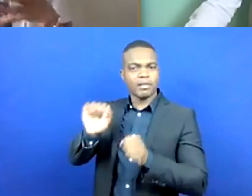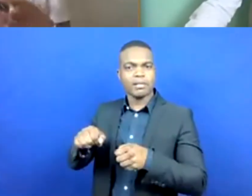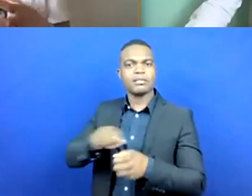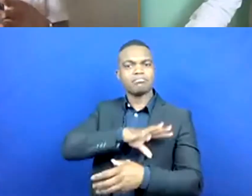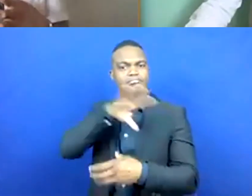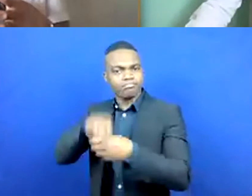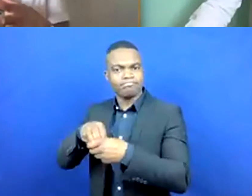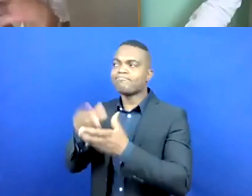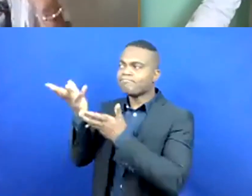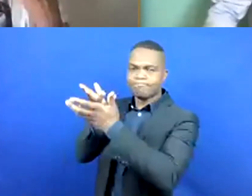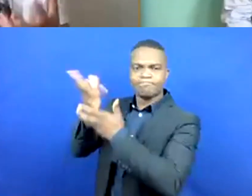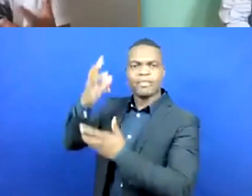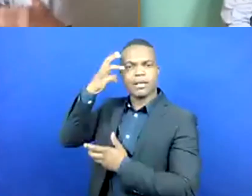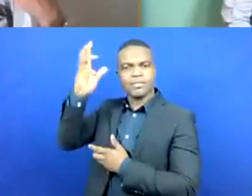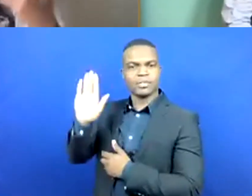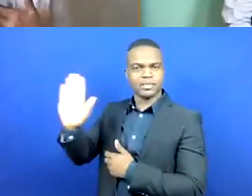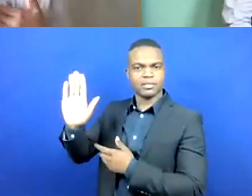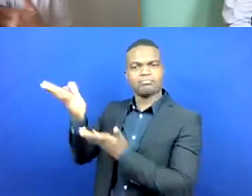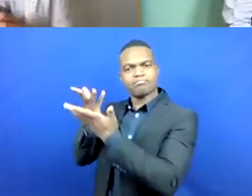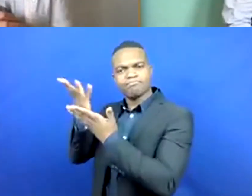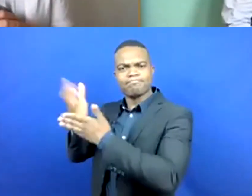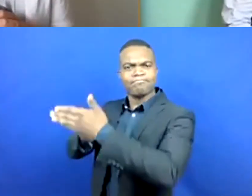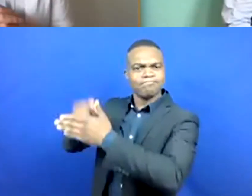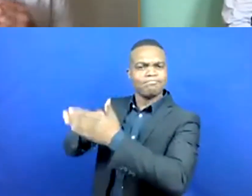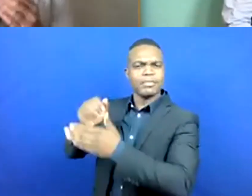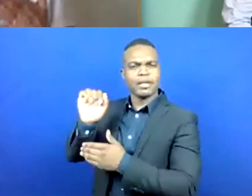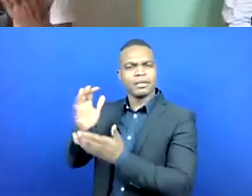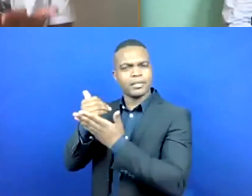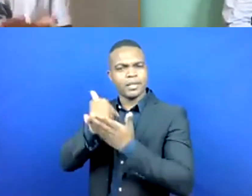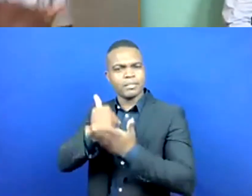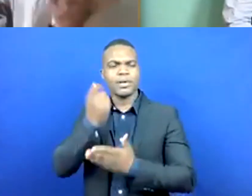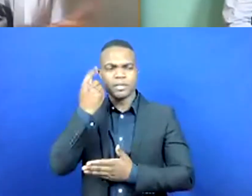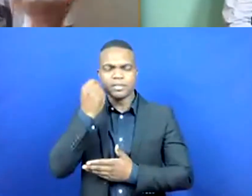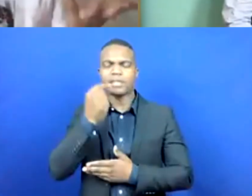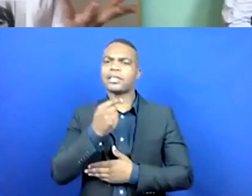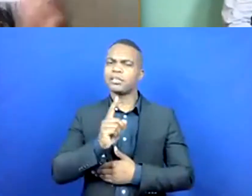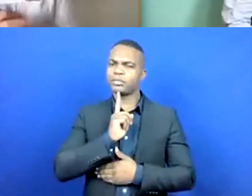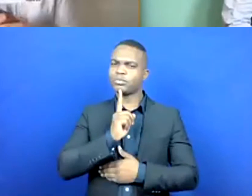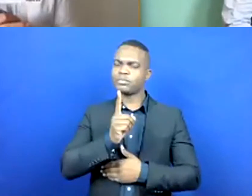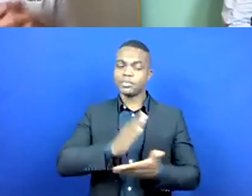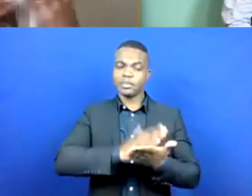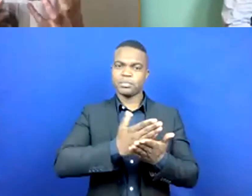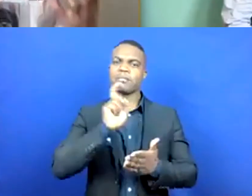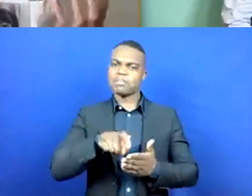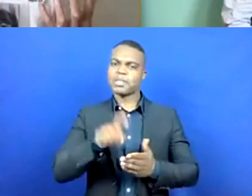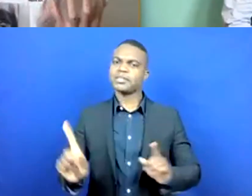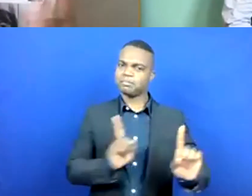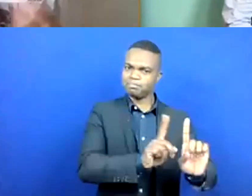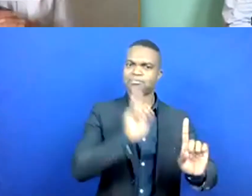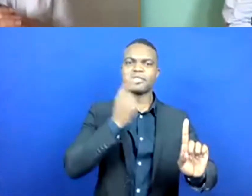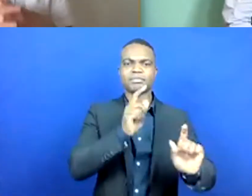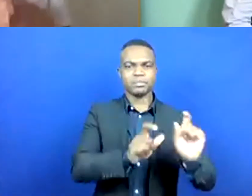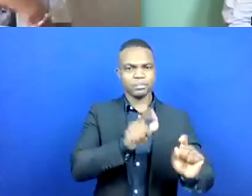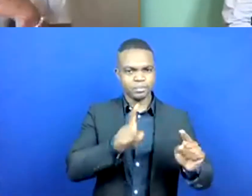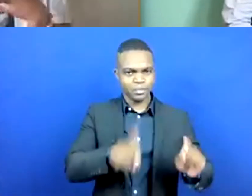Obviously, interpreters are there as allies to support these claims, to show that, yes, we can do what deaf people expect of